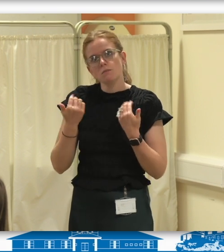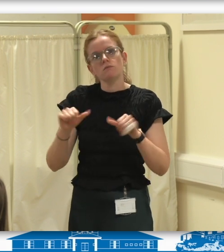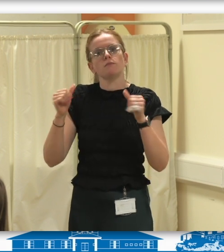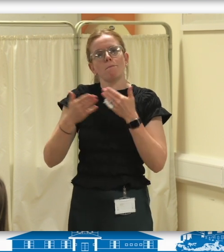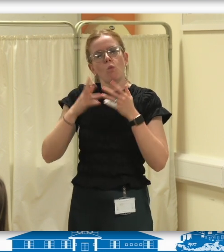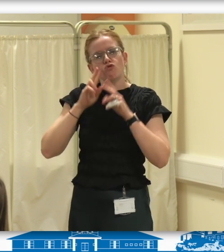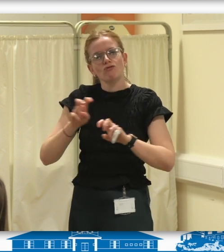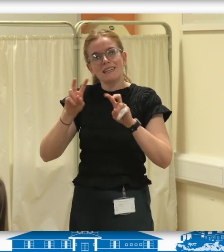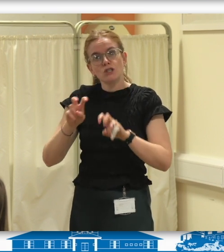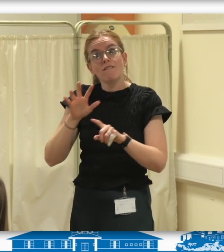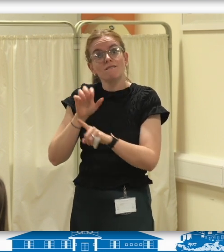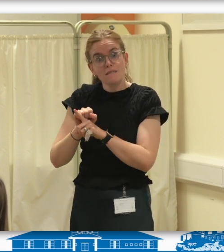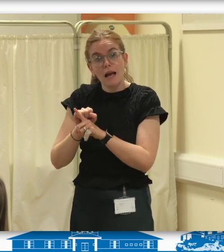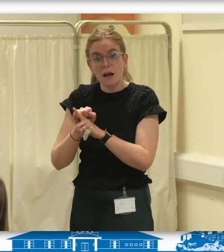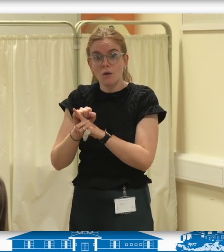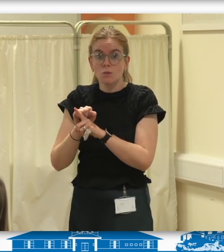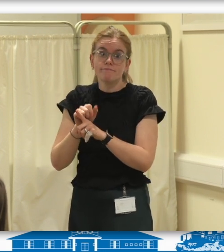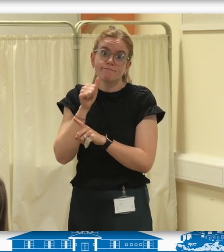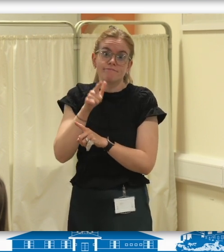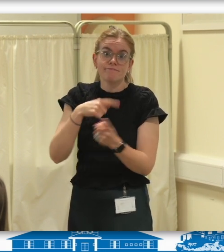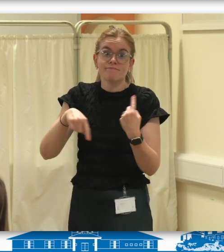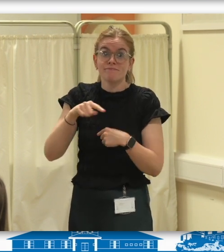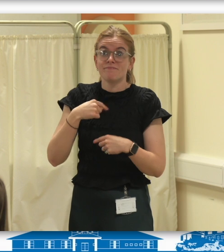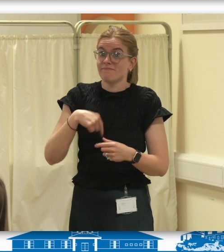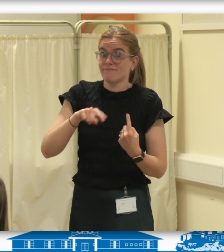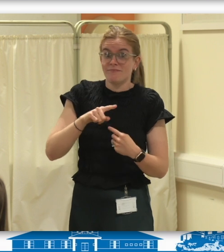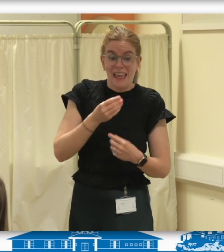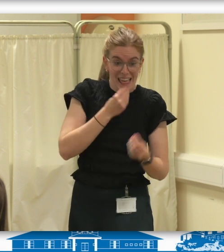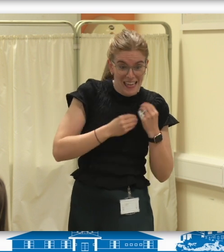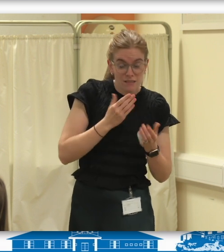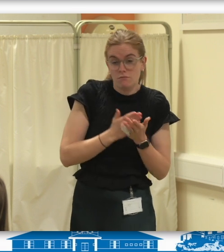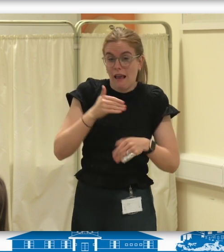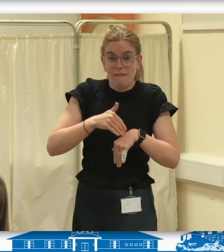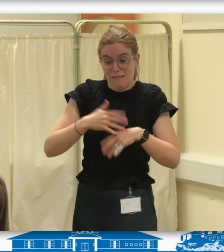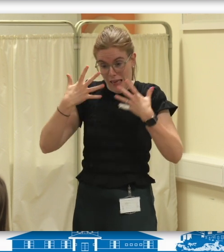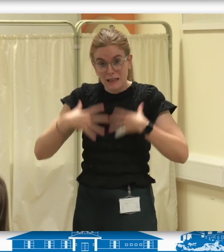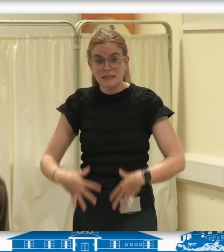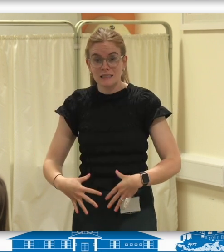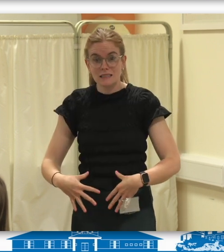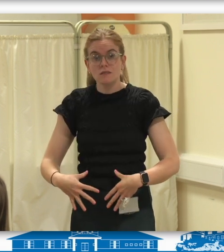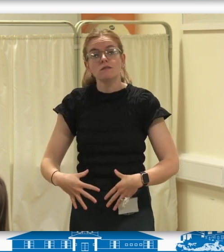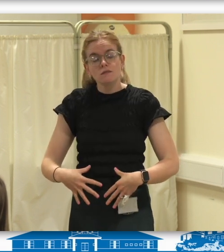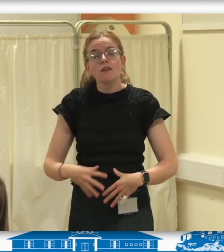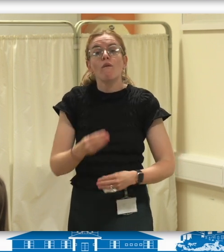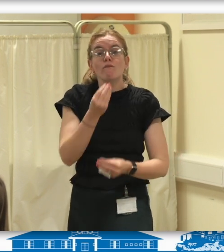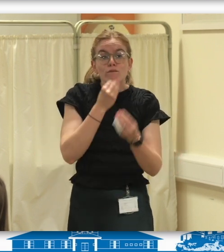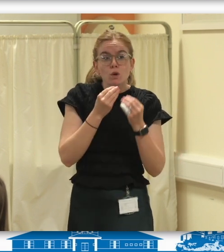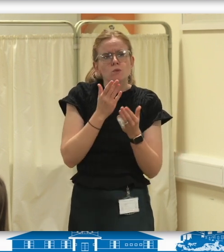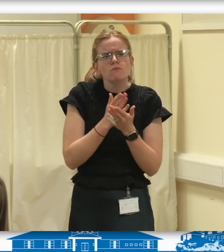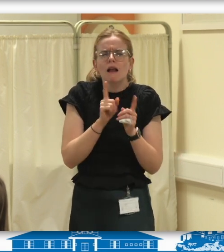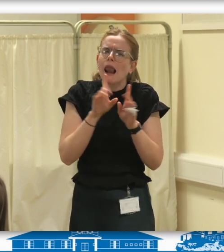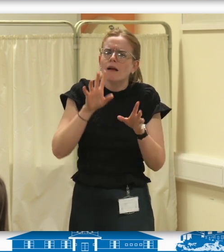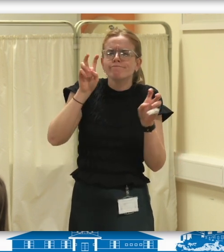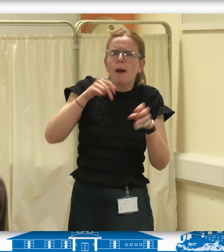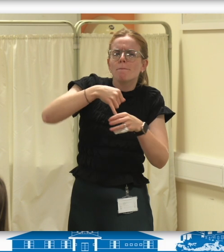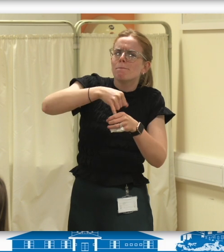old saying that certainly I grew up with: we are what we eat. Seeing food as medicine that can fuel